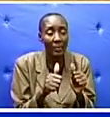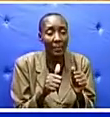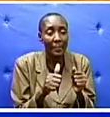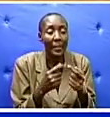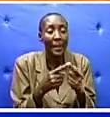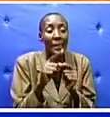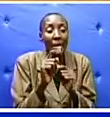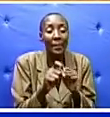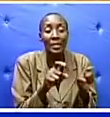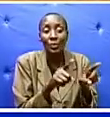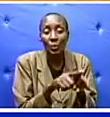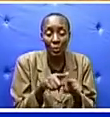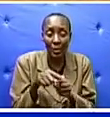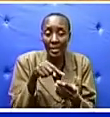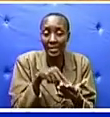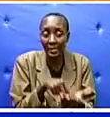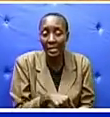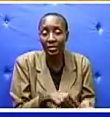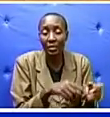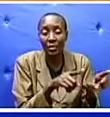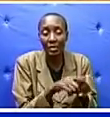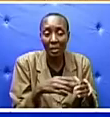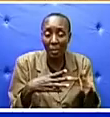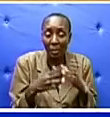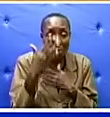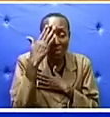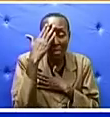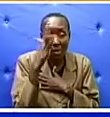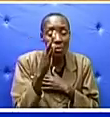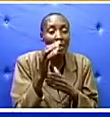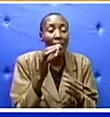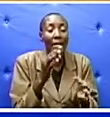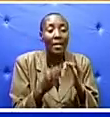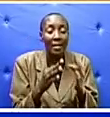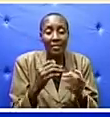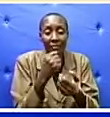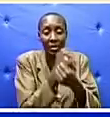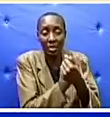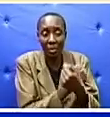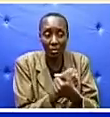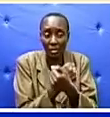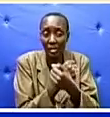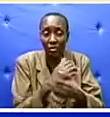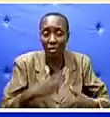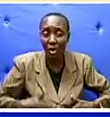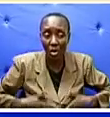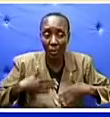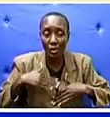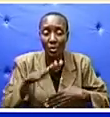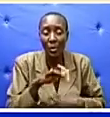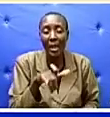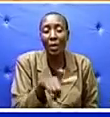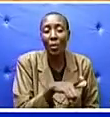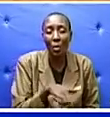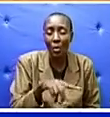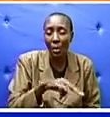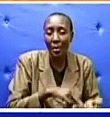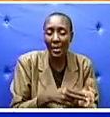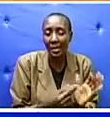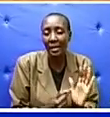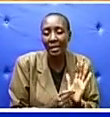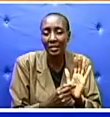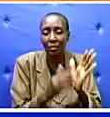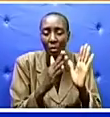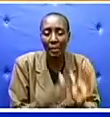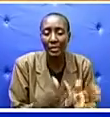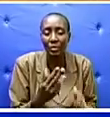to emphasize on that, because that's what people don't know. Because if your immune system is low, definitely it's like somebody who has diabetes, so it will just